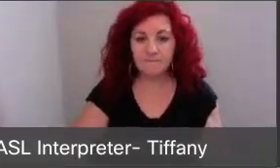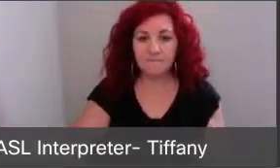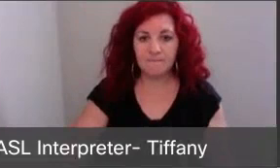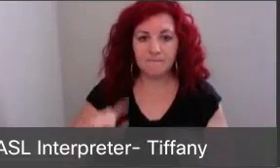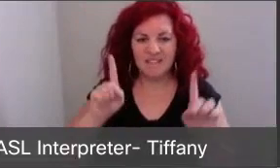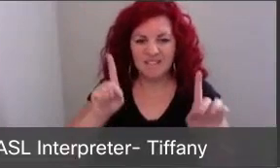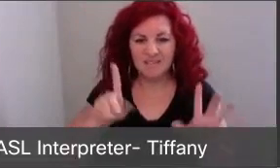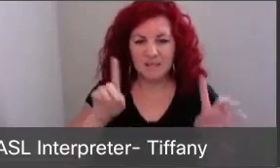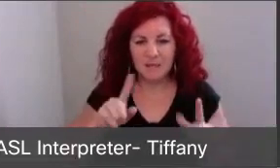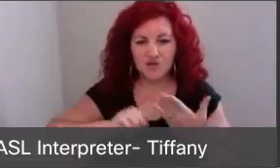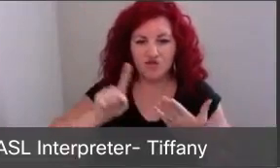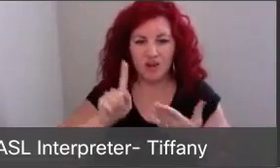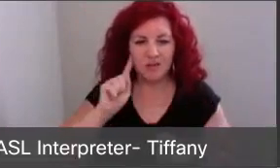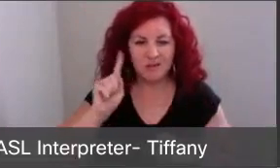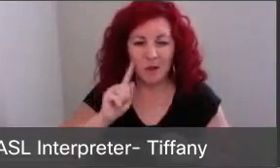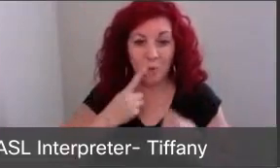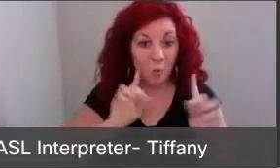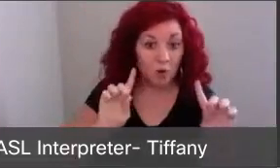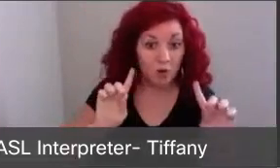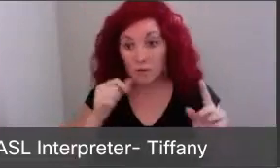joining. Okay.